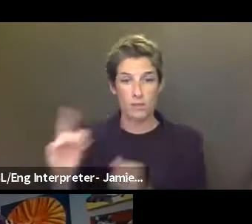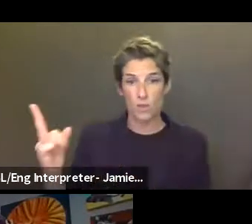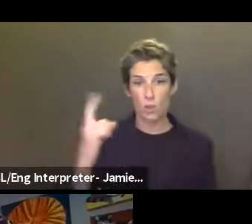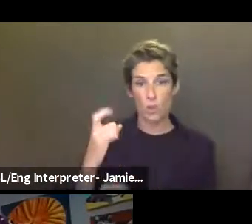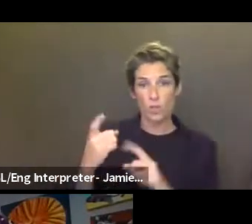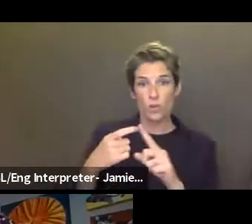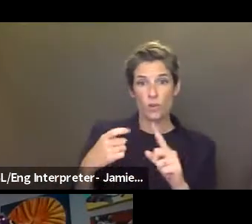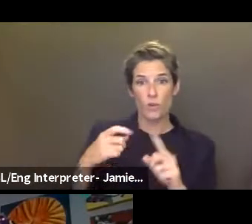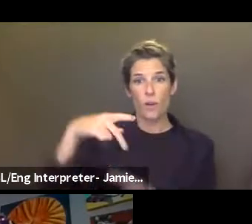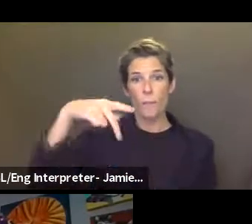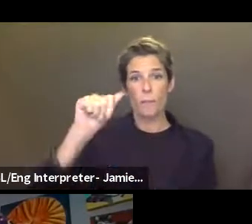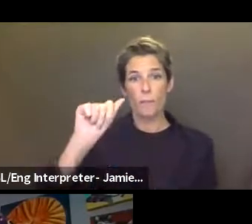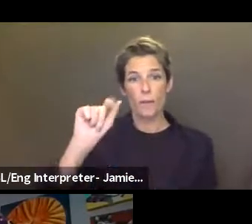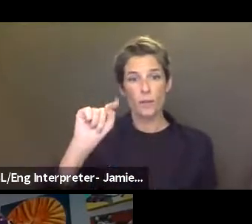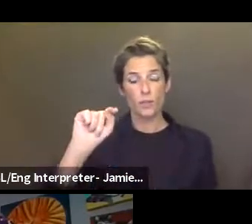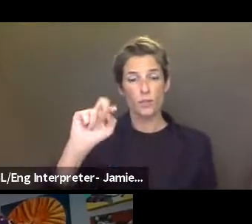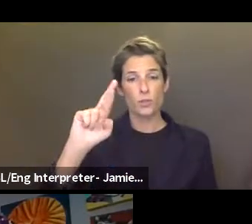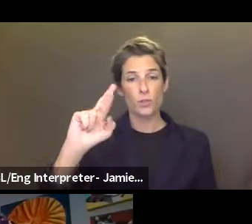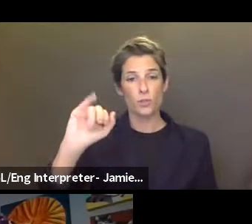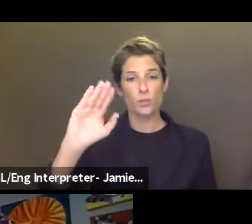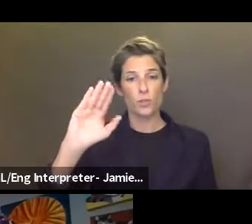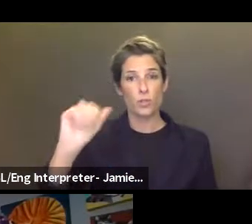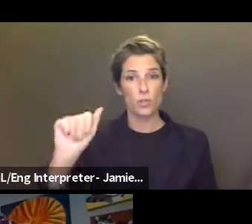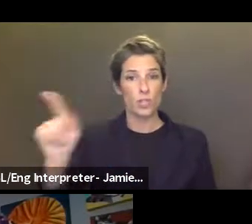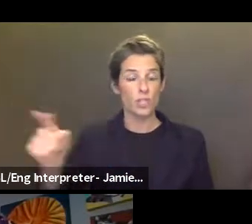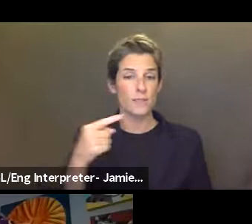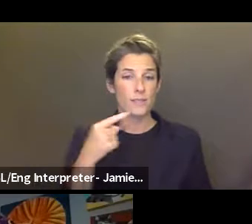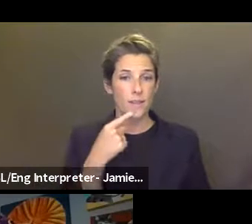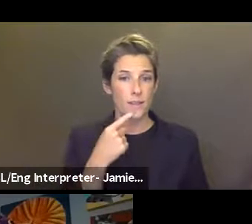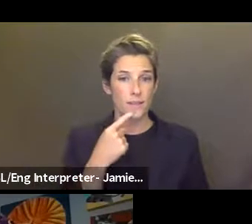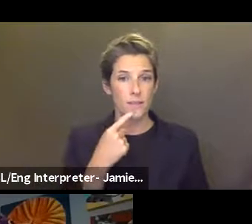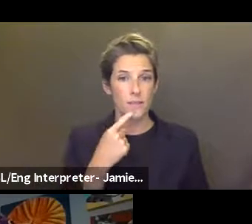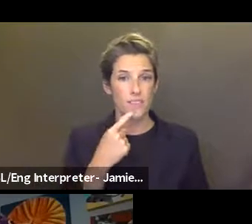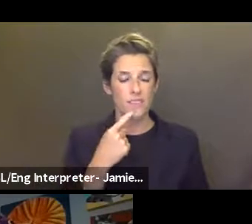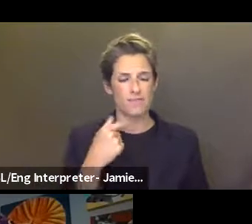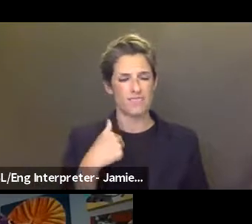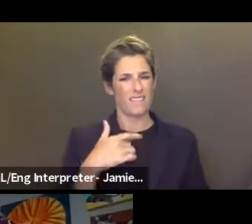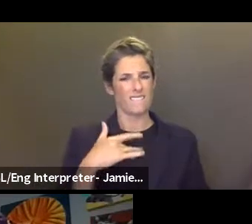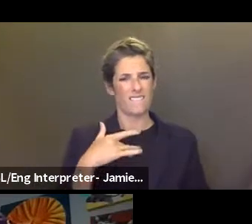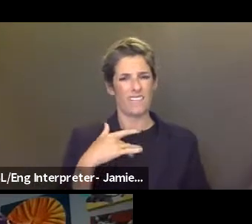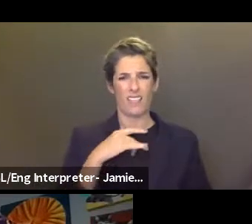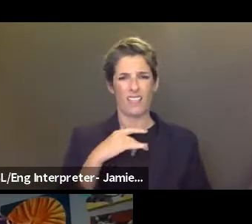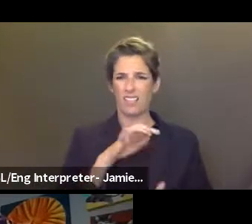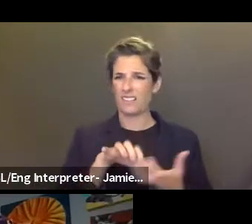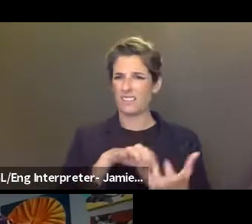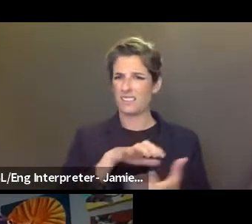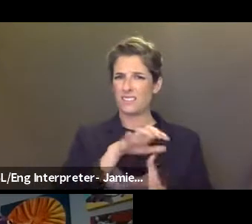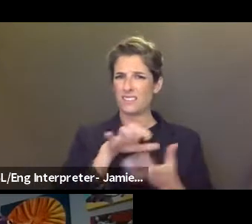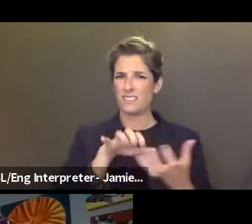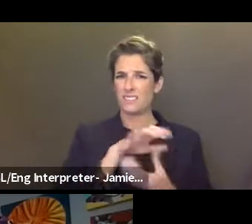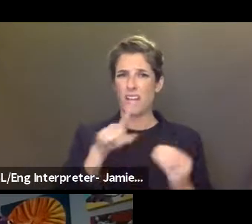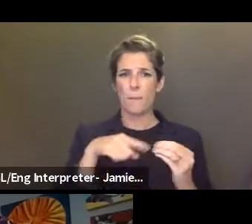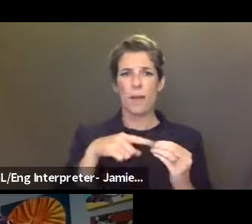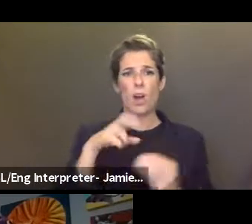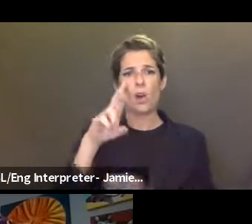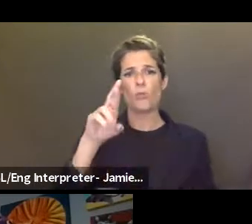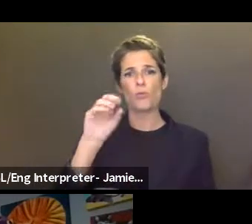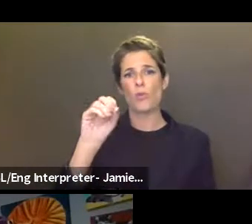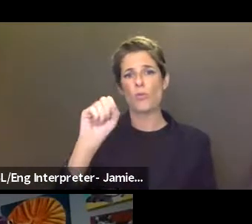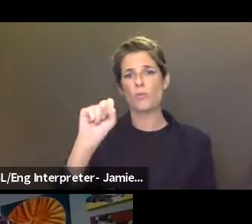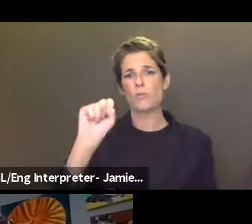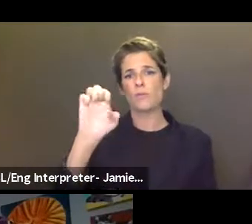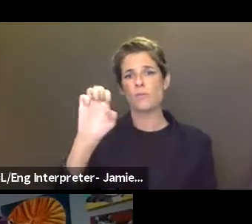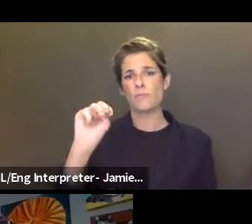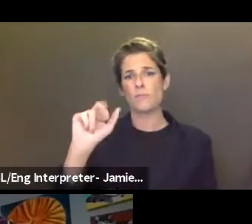from Patricia, and she writes, "I have mixed feelings about Rosemary's discussion around broken